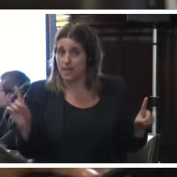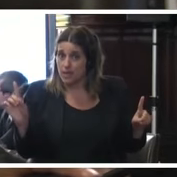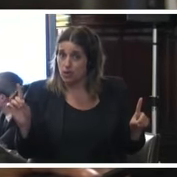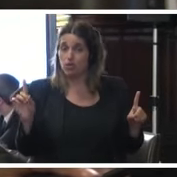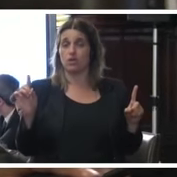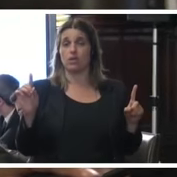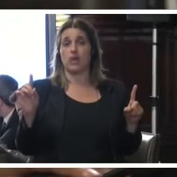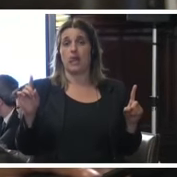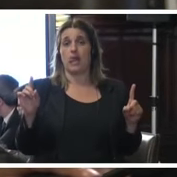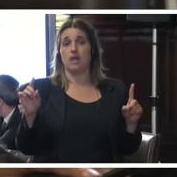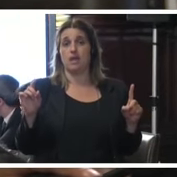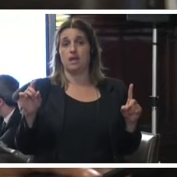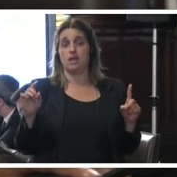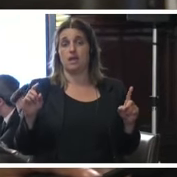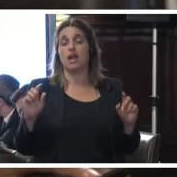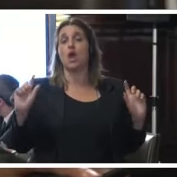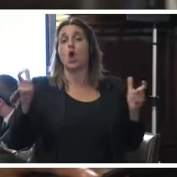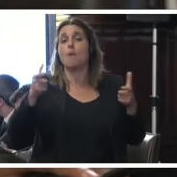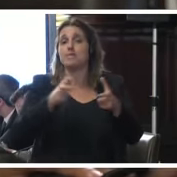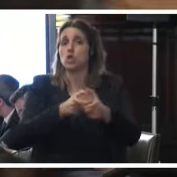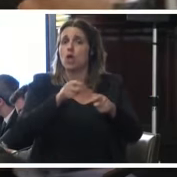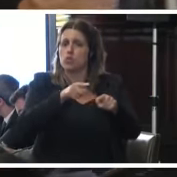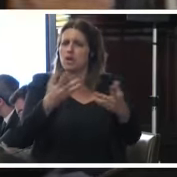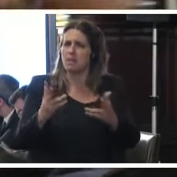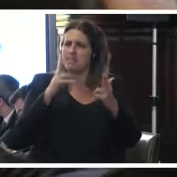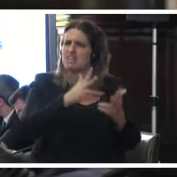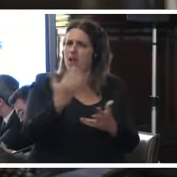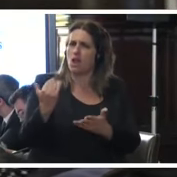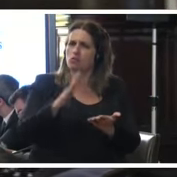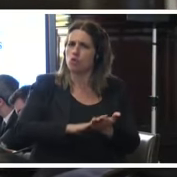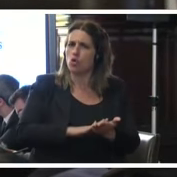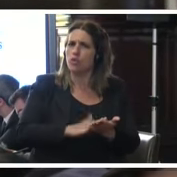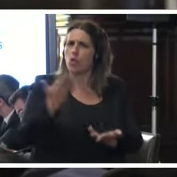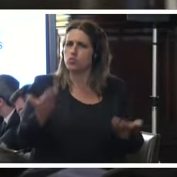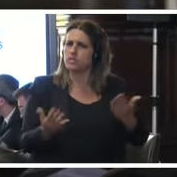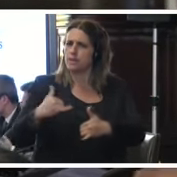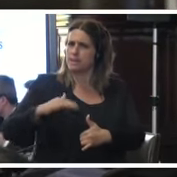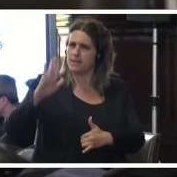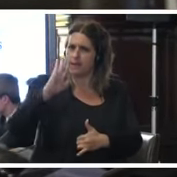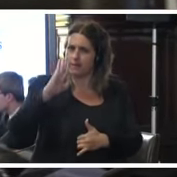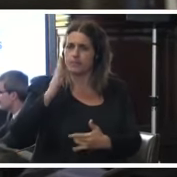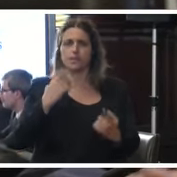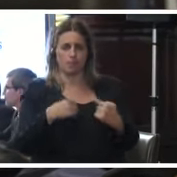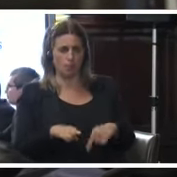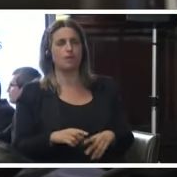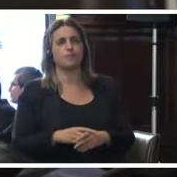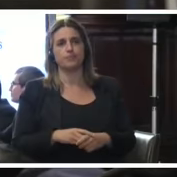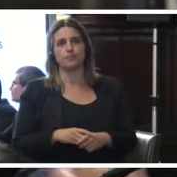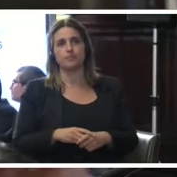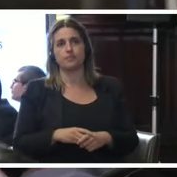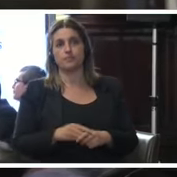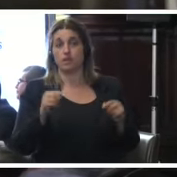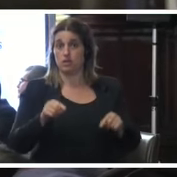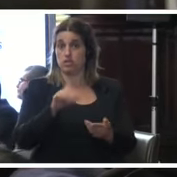to make something about military justice? No. Oh, well, the jurisprudence is quite clear in the inter-American system in relation